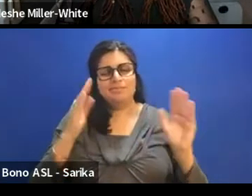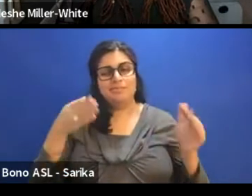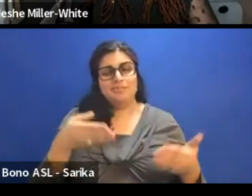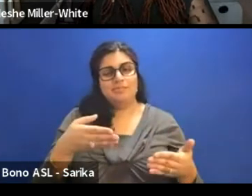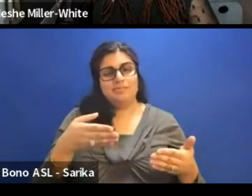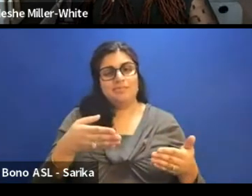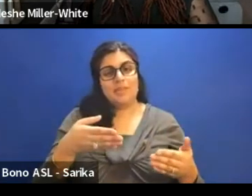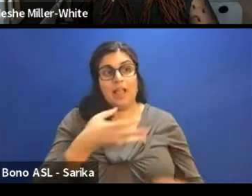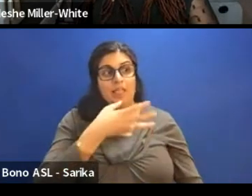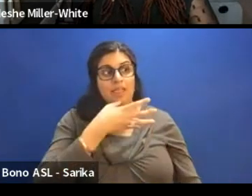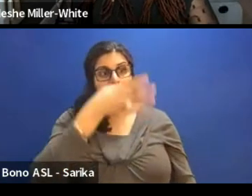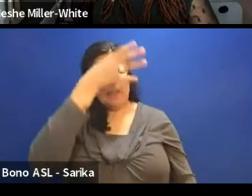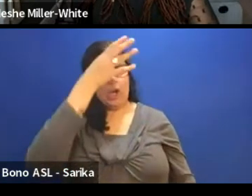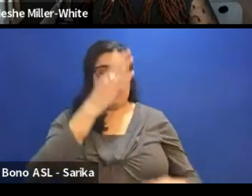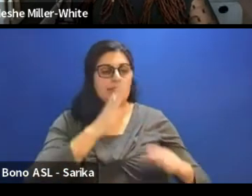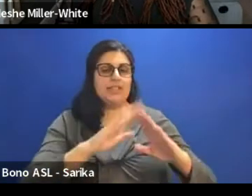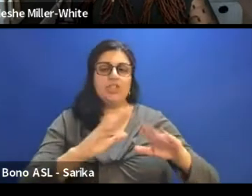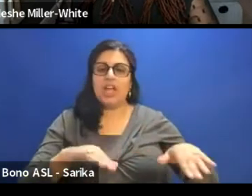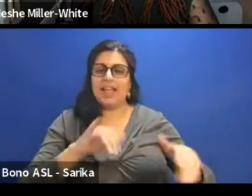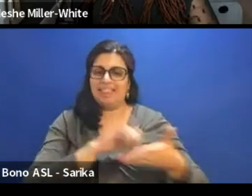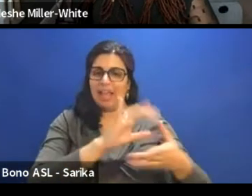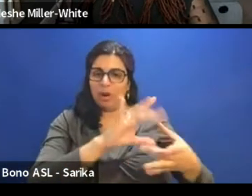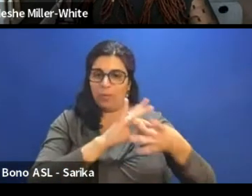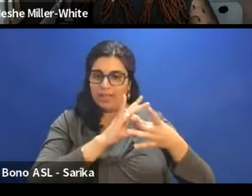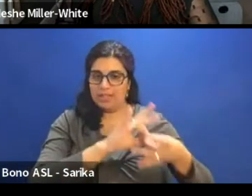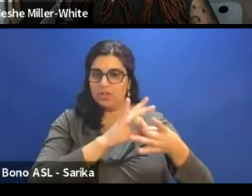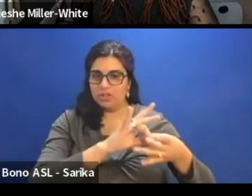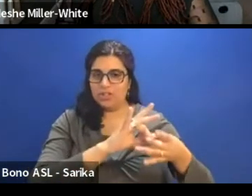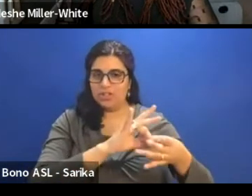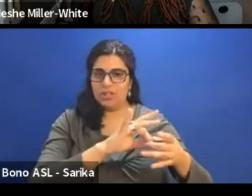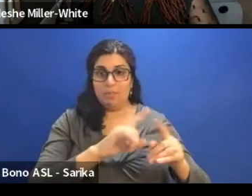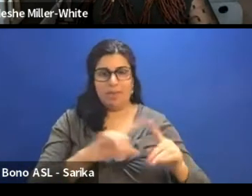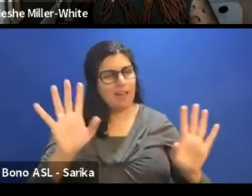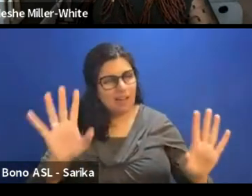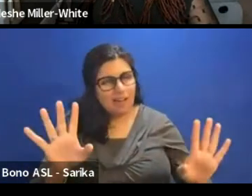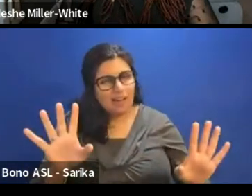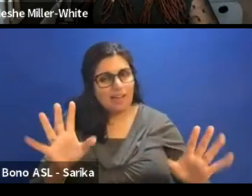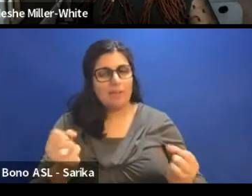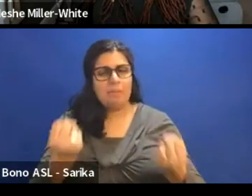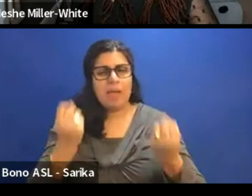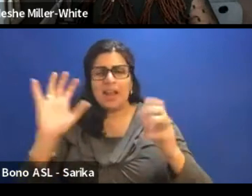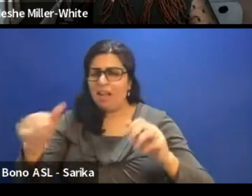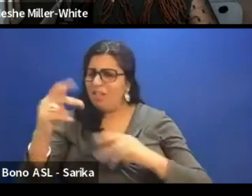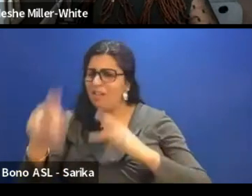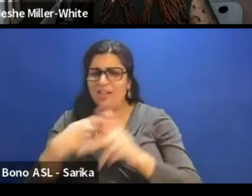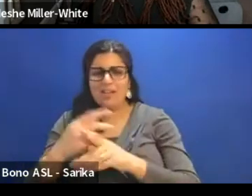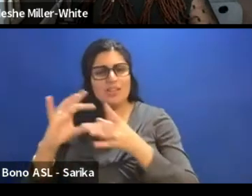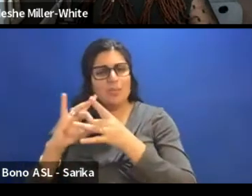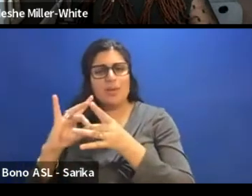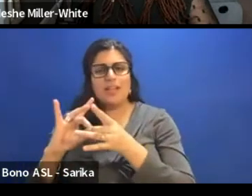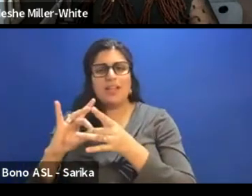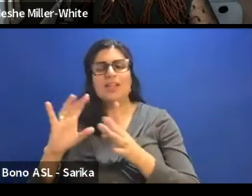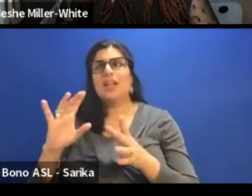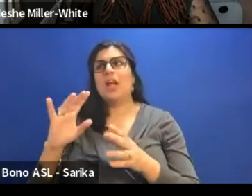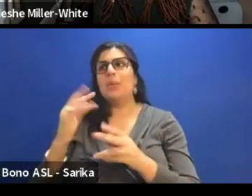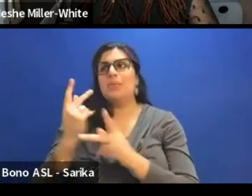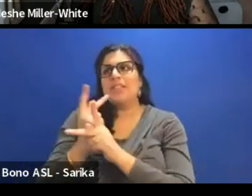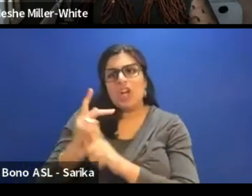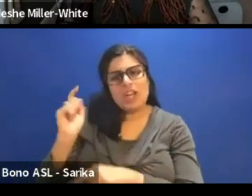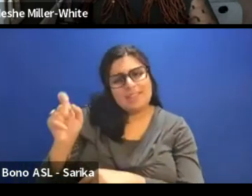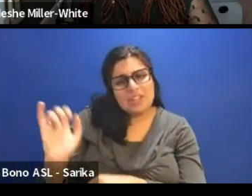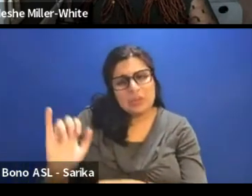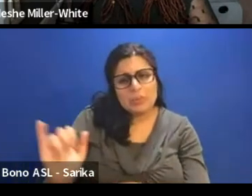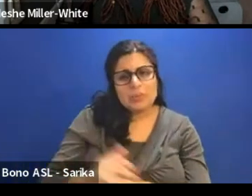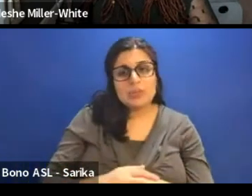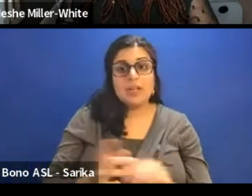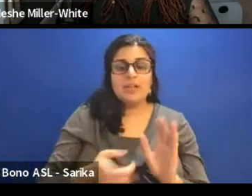on the parent-child relationship. But there's so many other different types of caregiving needs. And we